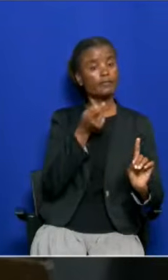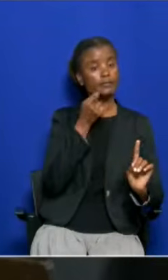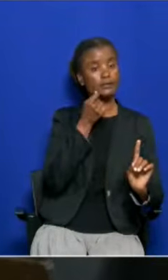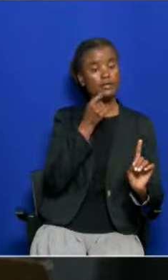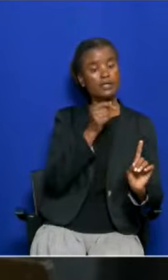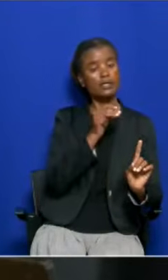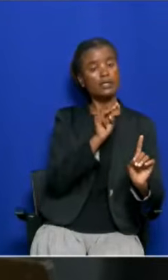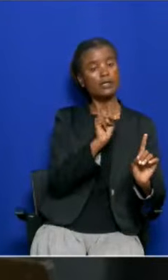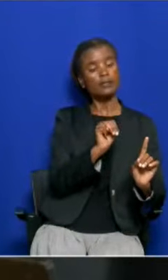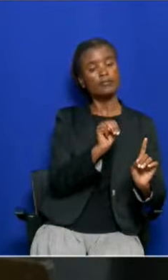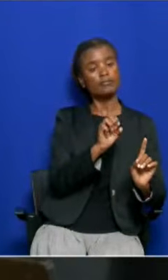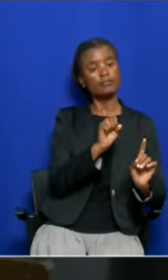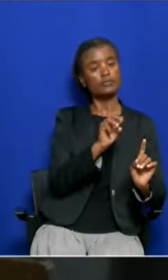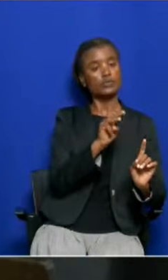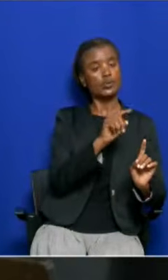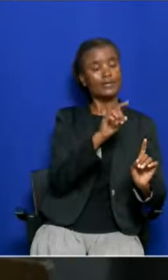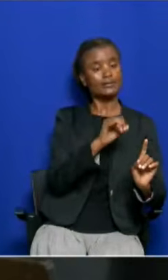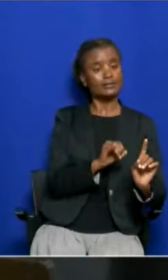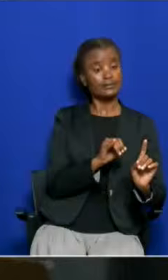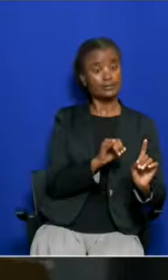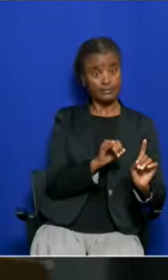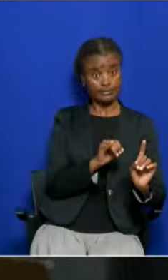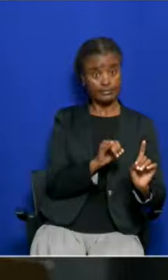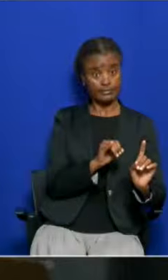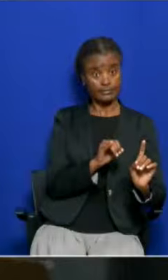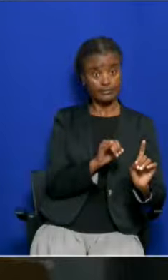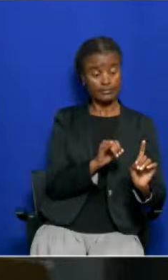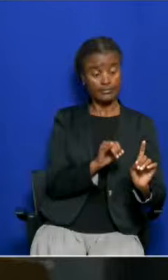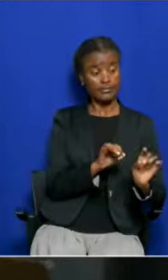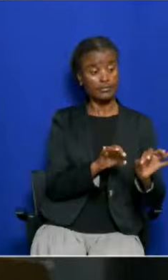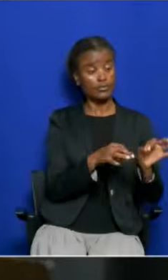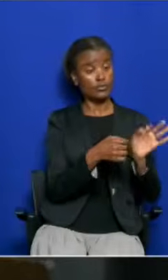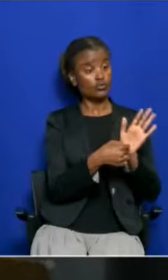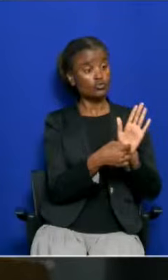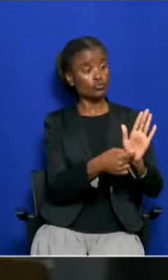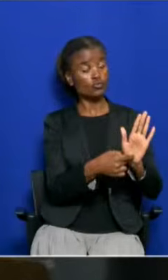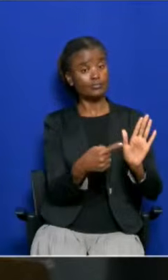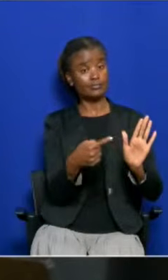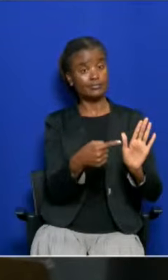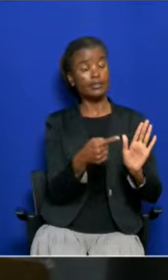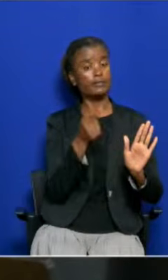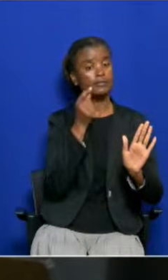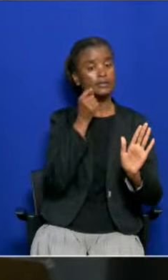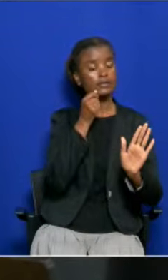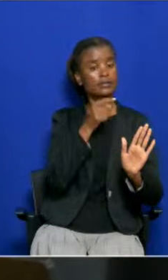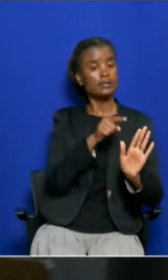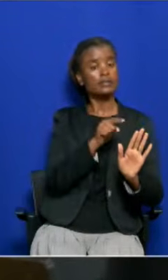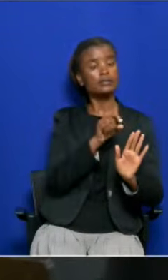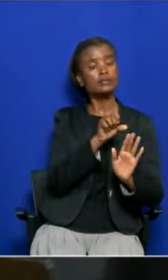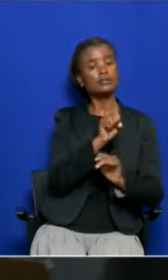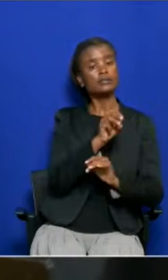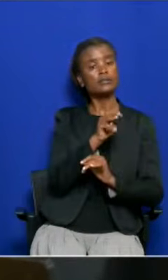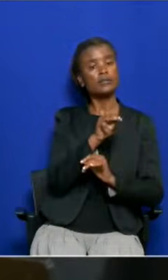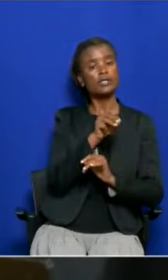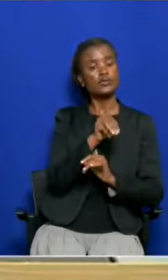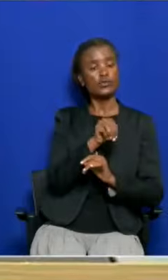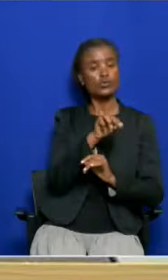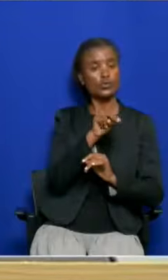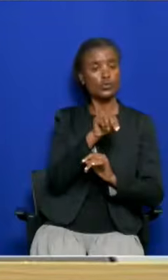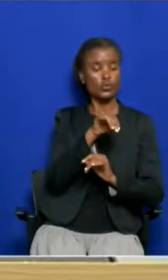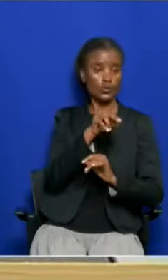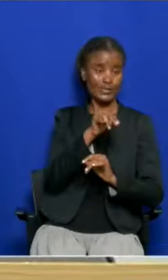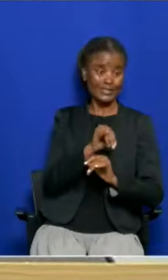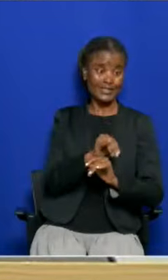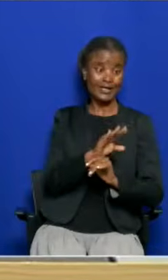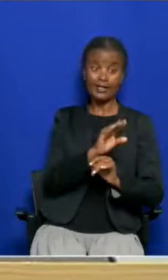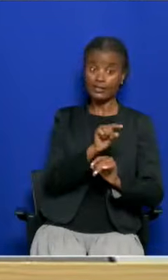were presented to Mr. Sibanyoni, and he was asked, are you involved in any of this taxi violence? Yes. In these cases?